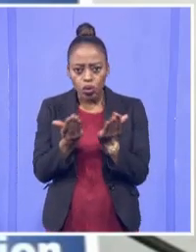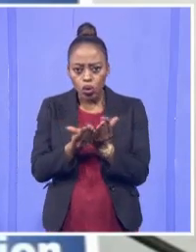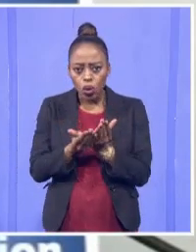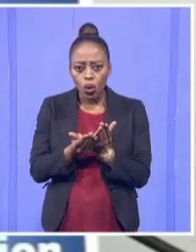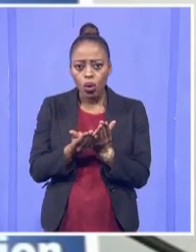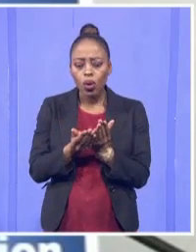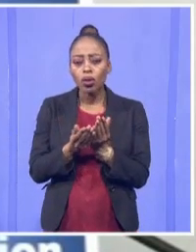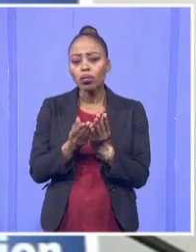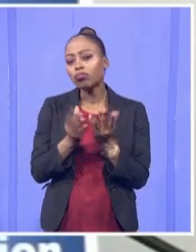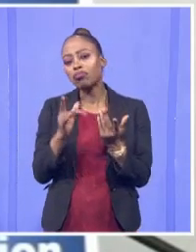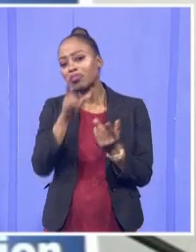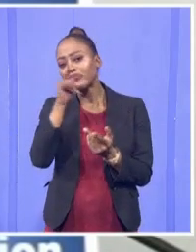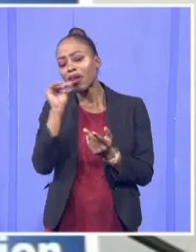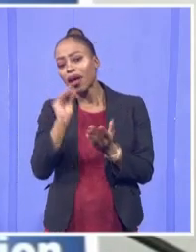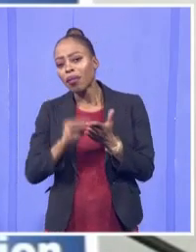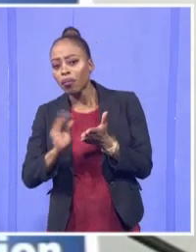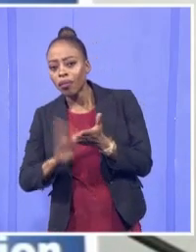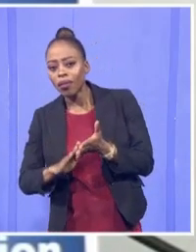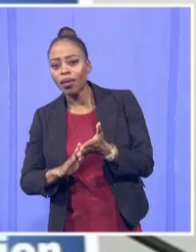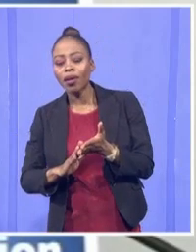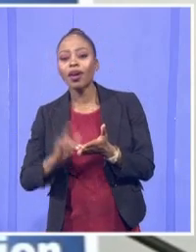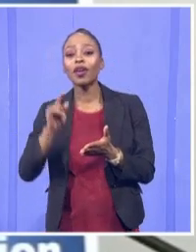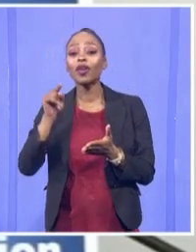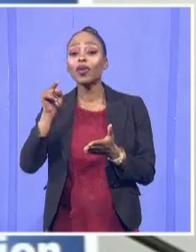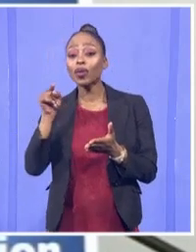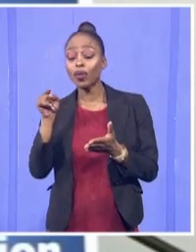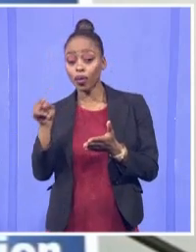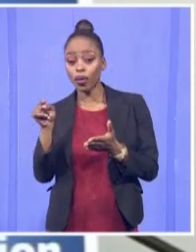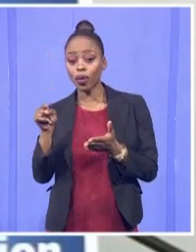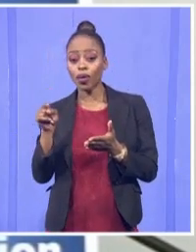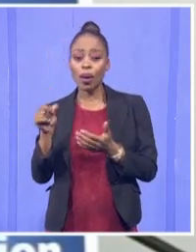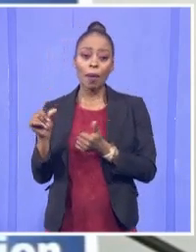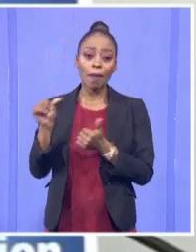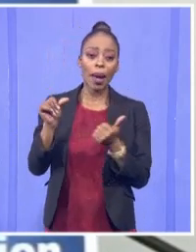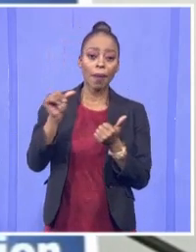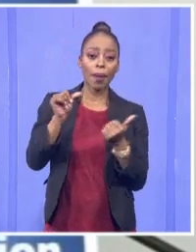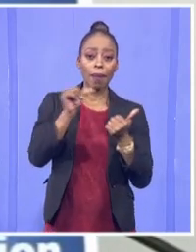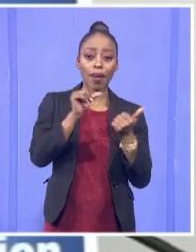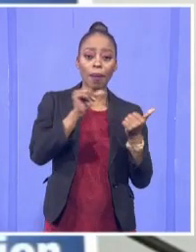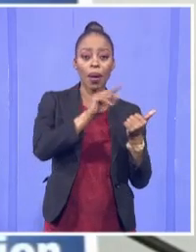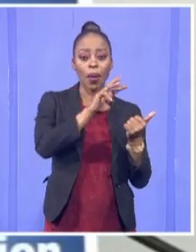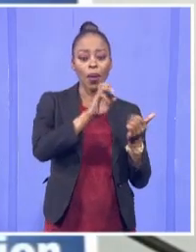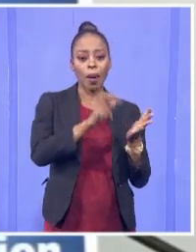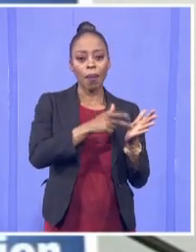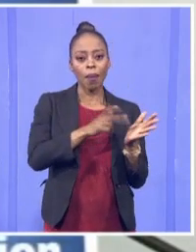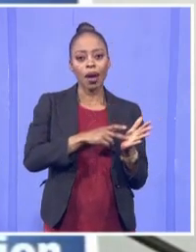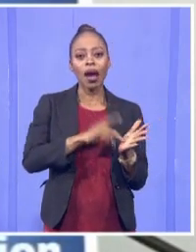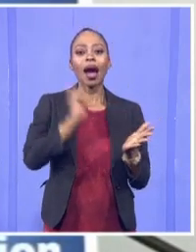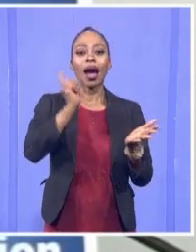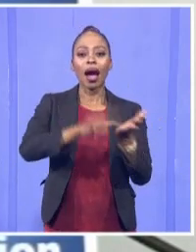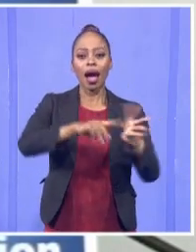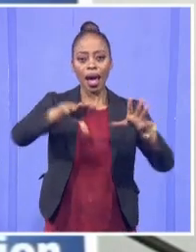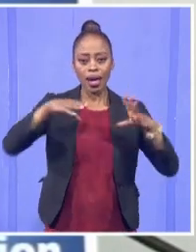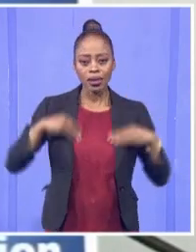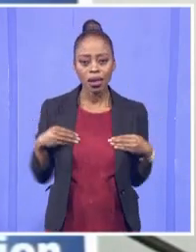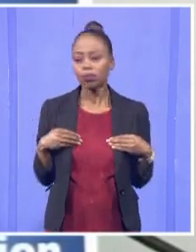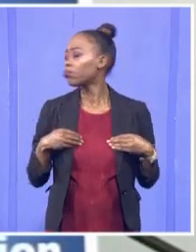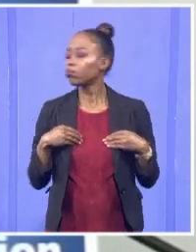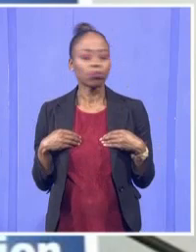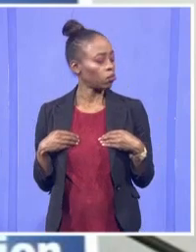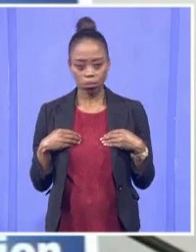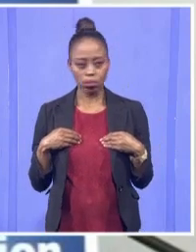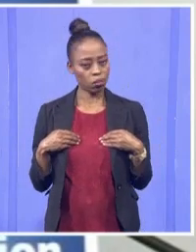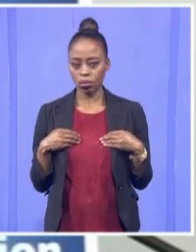school X, there is no need for you to go back to the website to click accept. No. Because you made